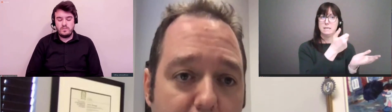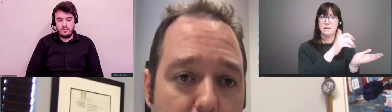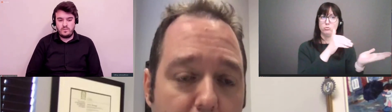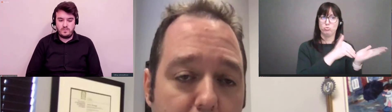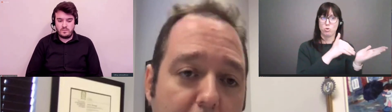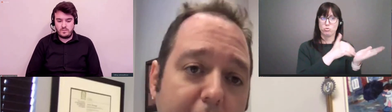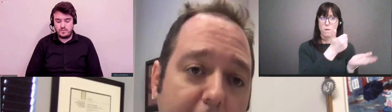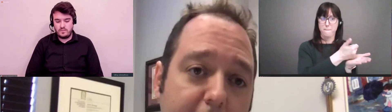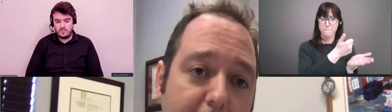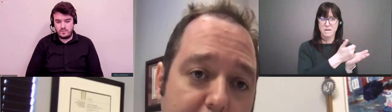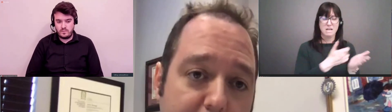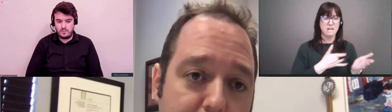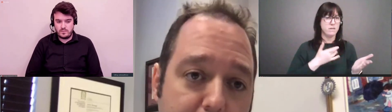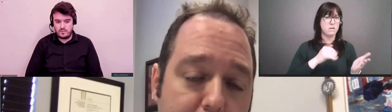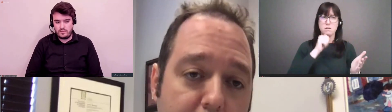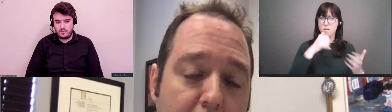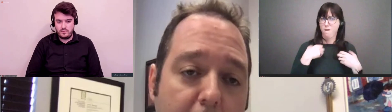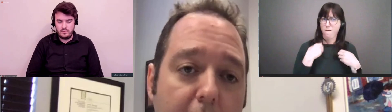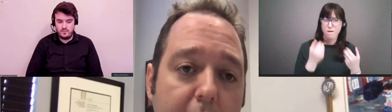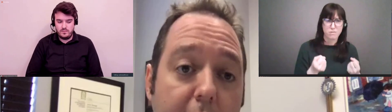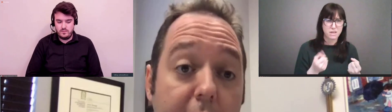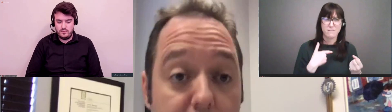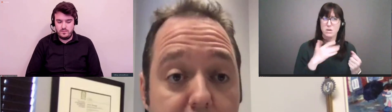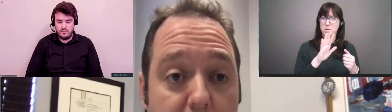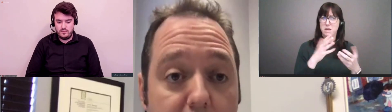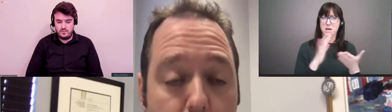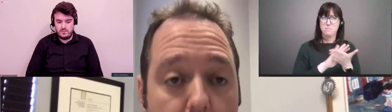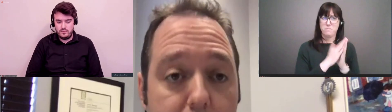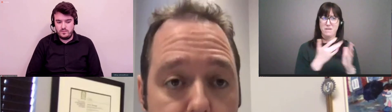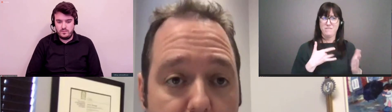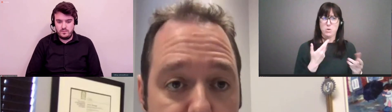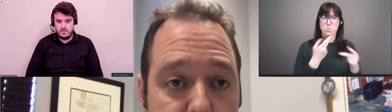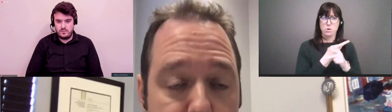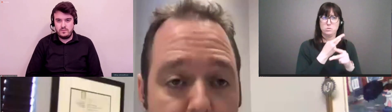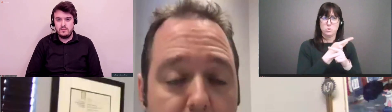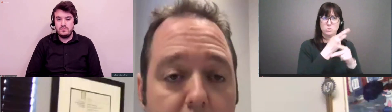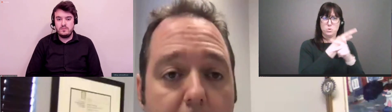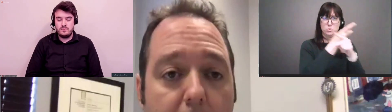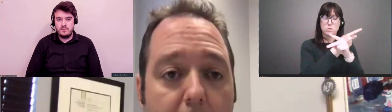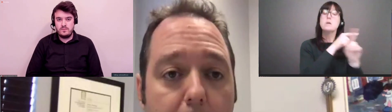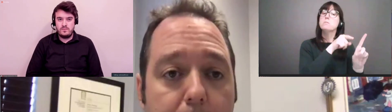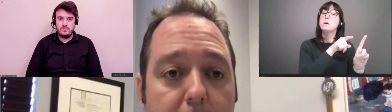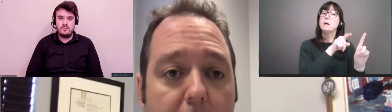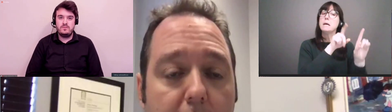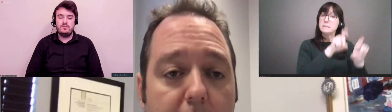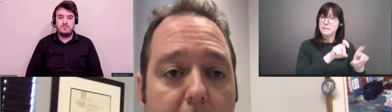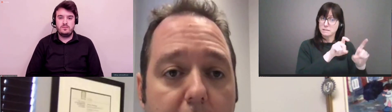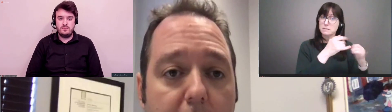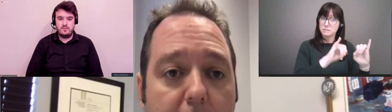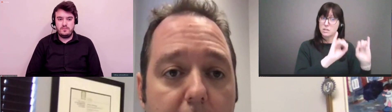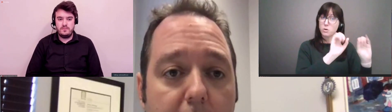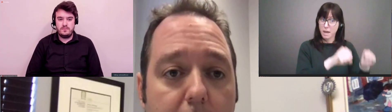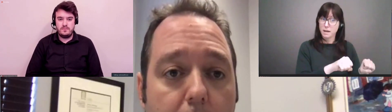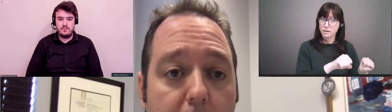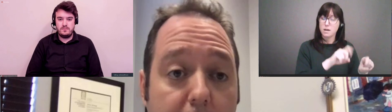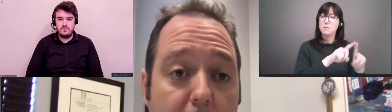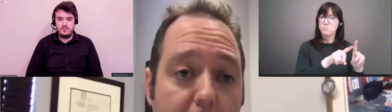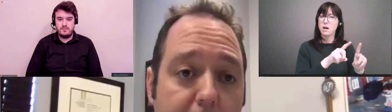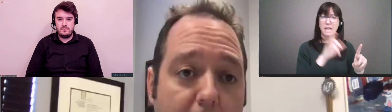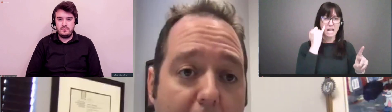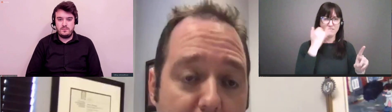feeling unwell, they're having escalating symptoms, and these facilities will also test. you know,